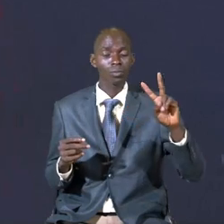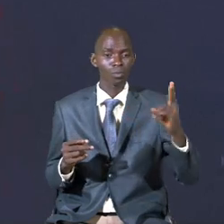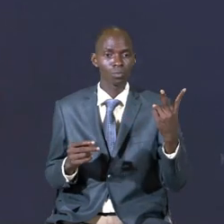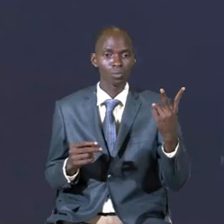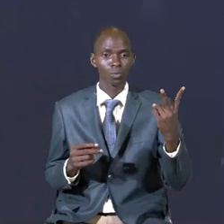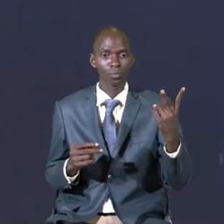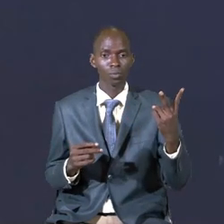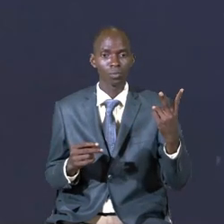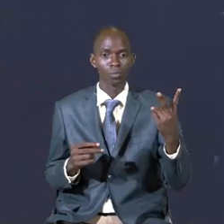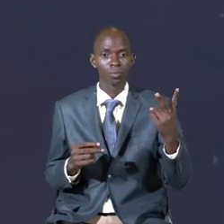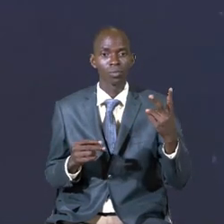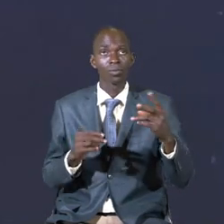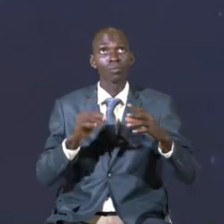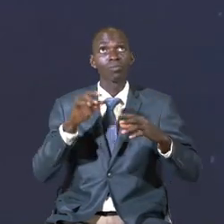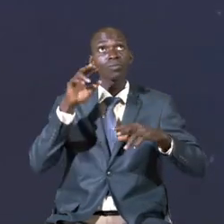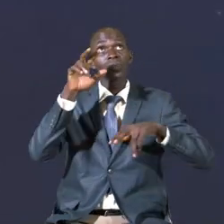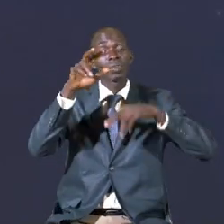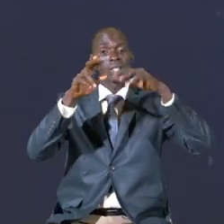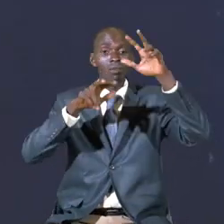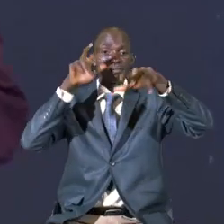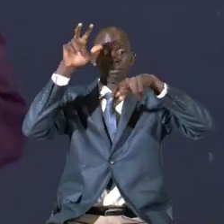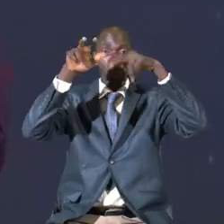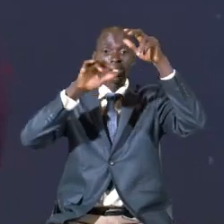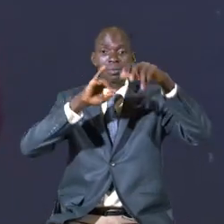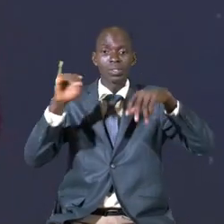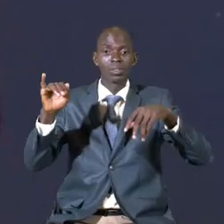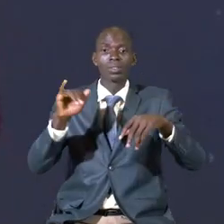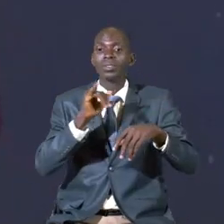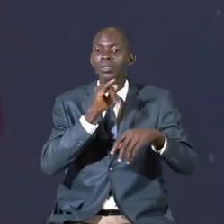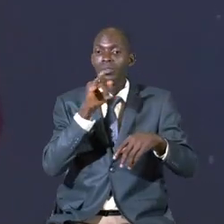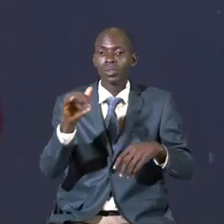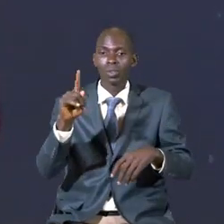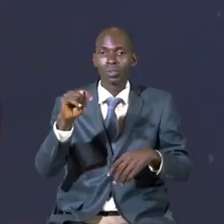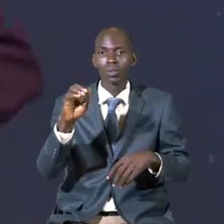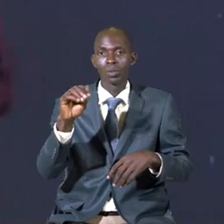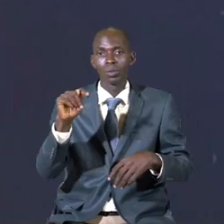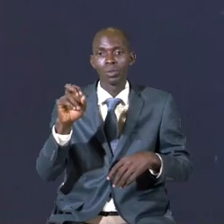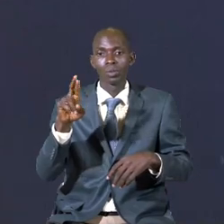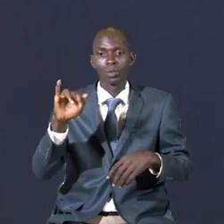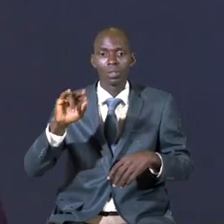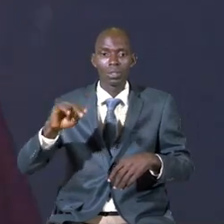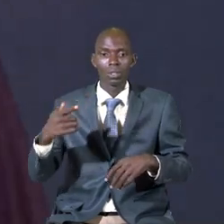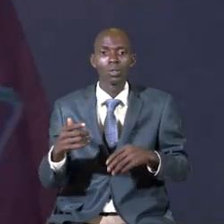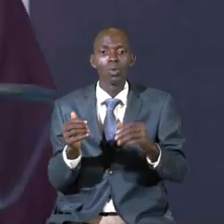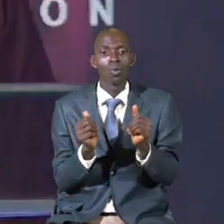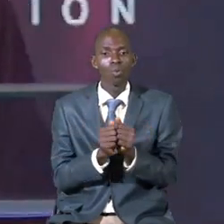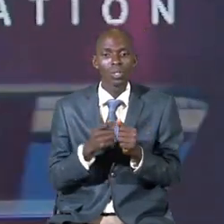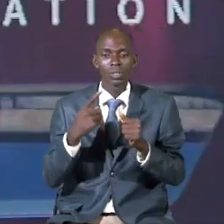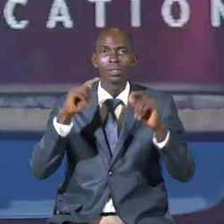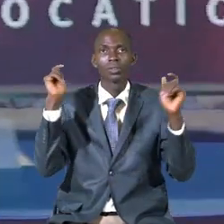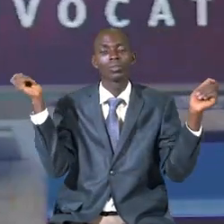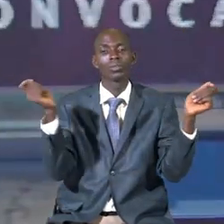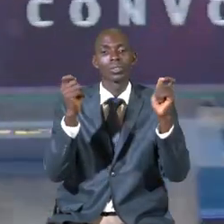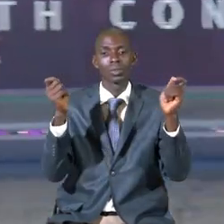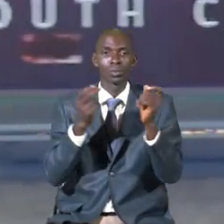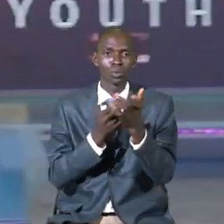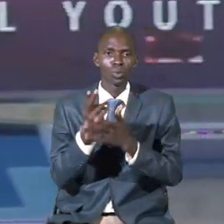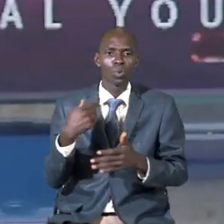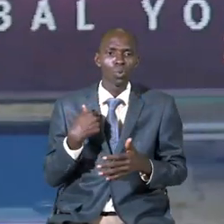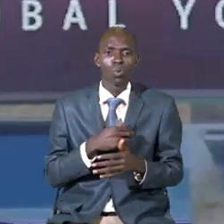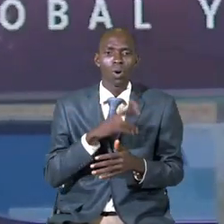not tutoring with trying to find truth we're not shaking we're not